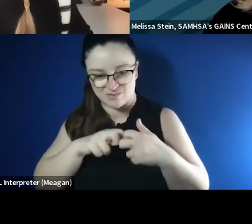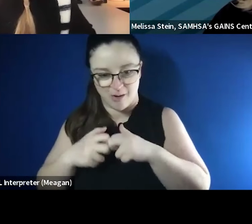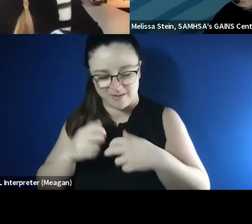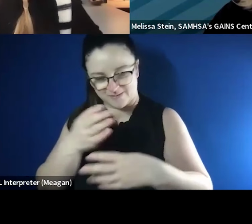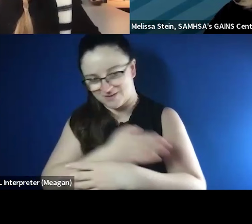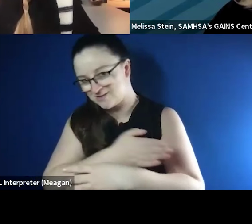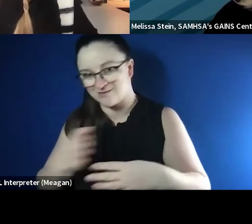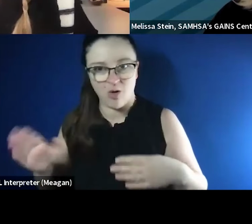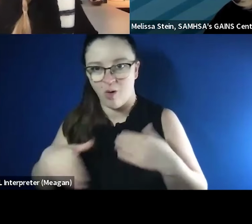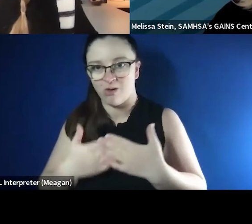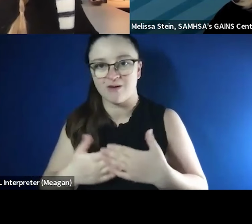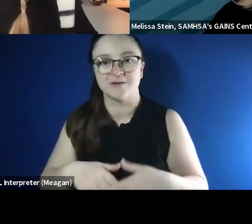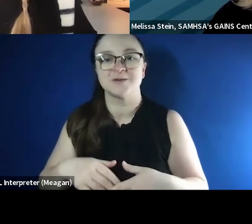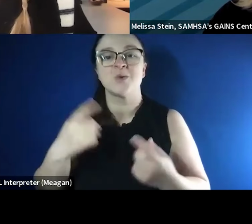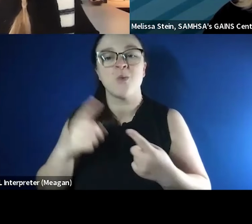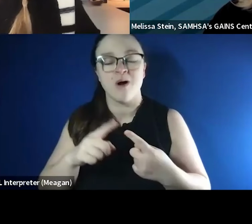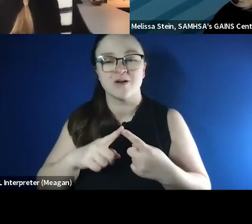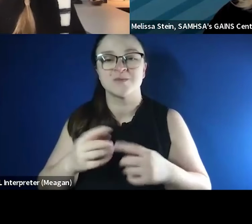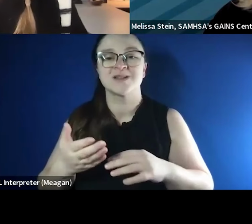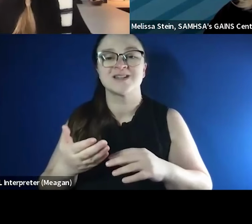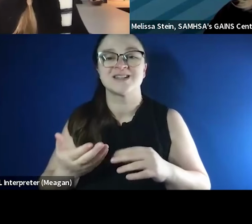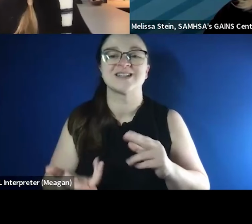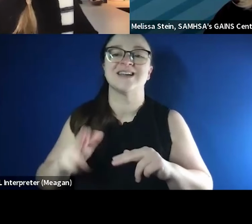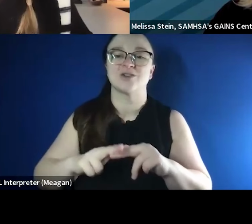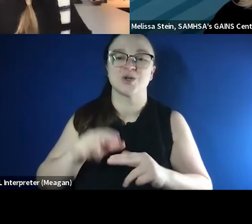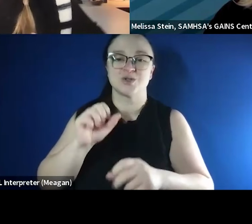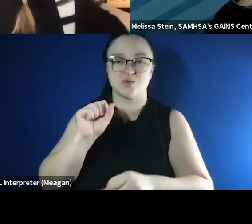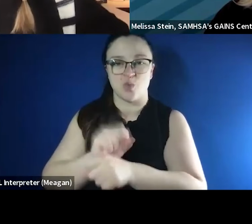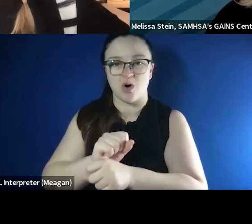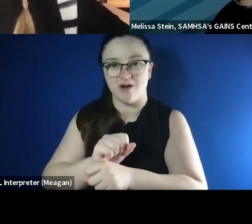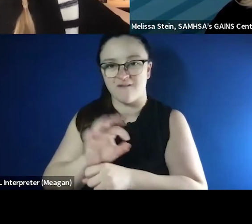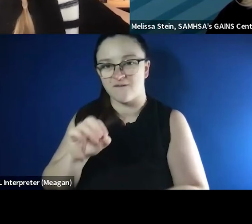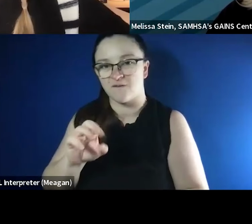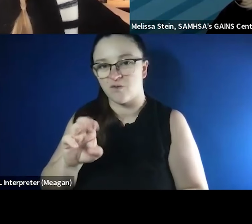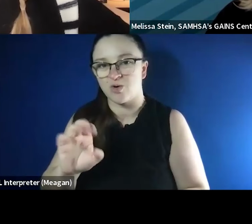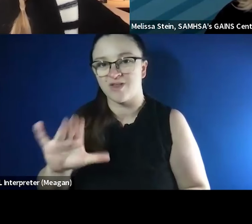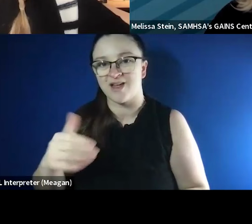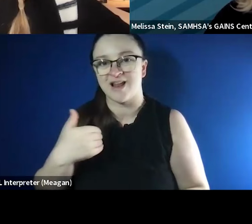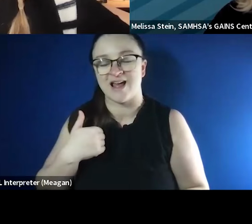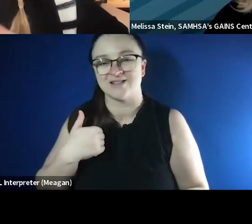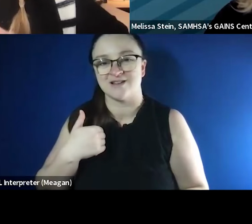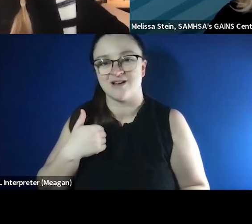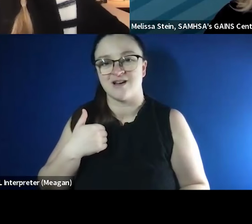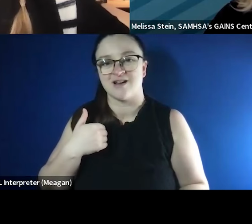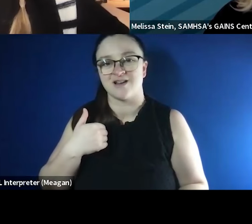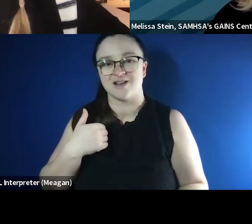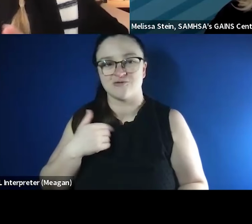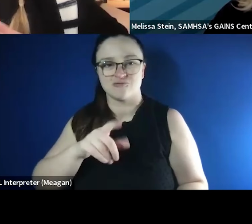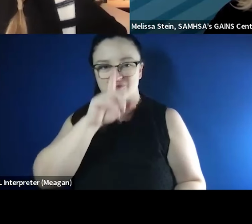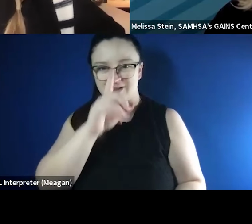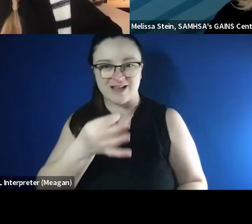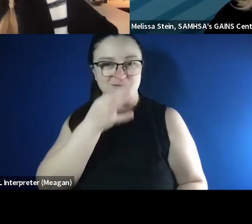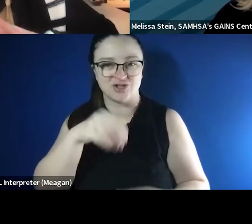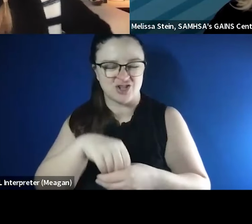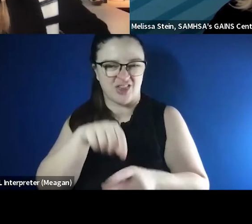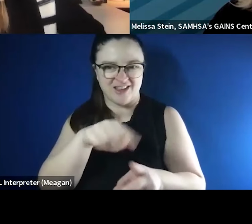one would be increasing a workforce that has a shared correctional and gerontological expertise, because that's really what we need.